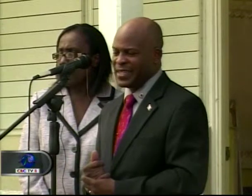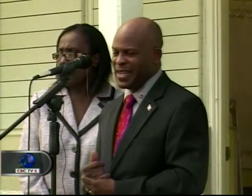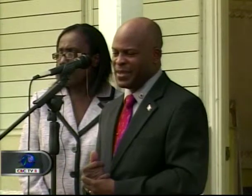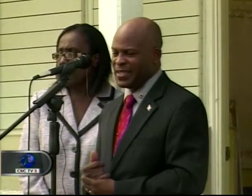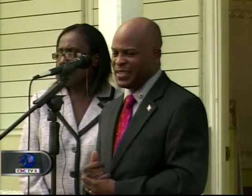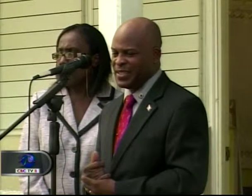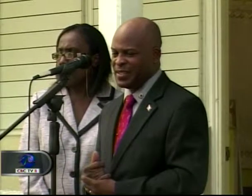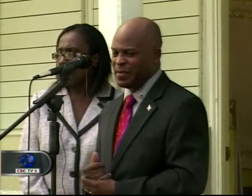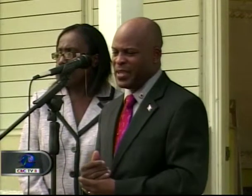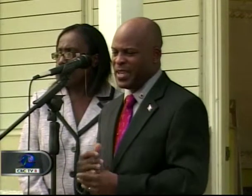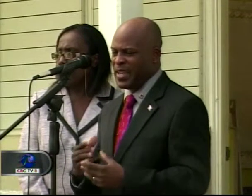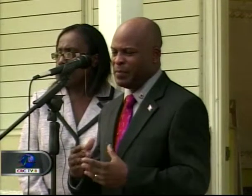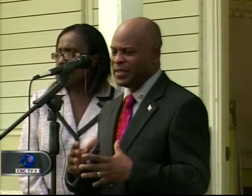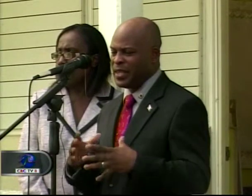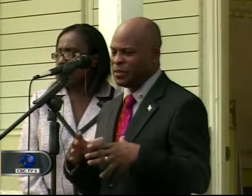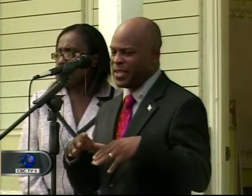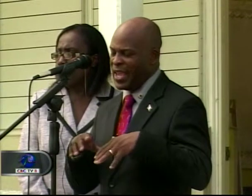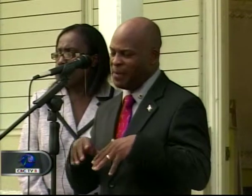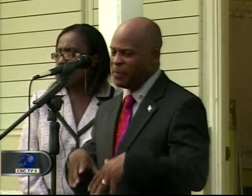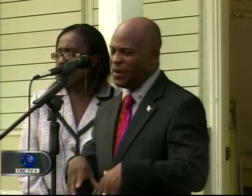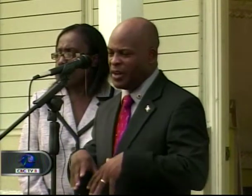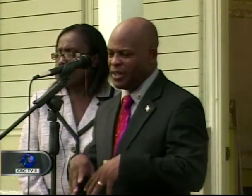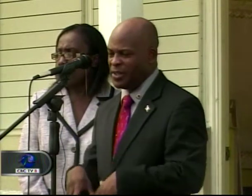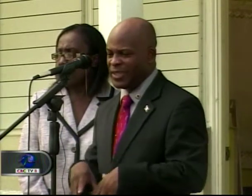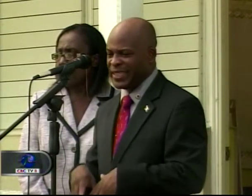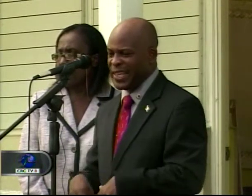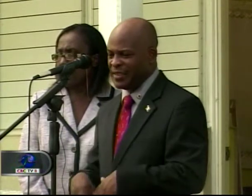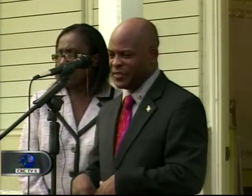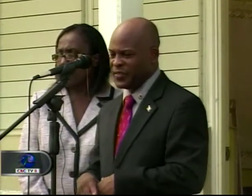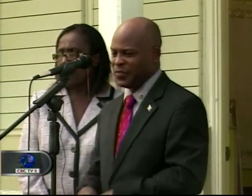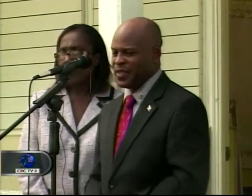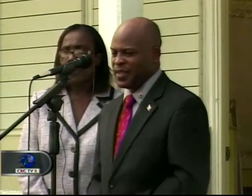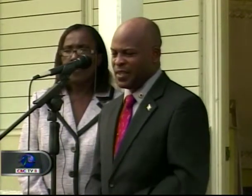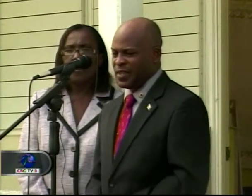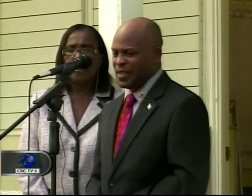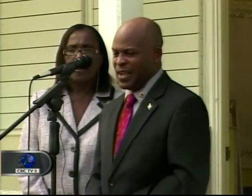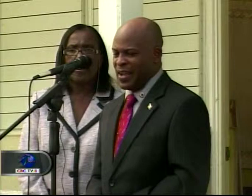educated academically, to be able now to employ yourself,